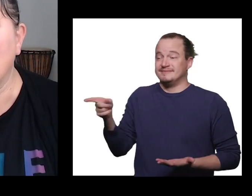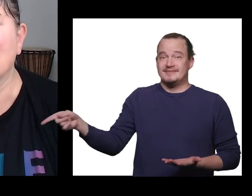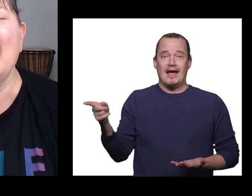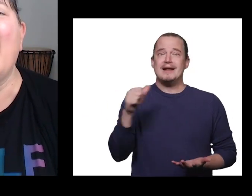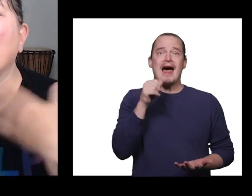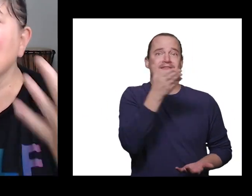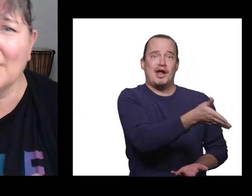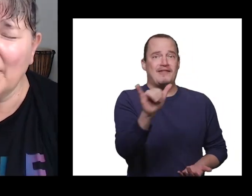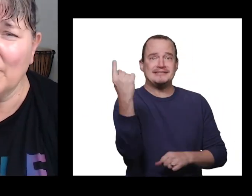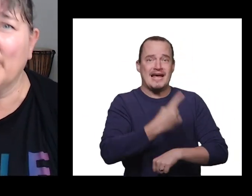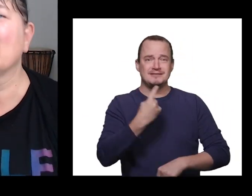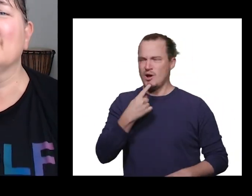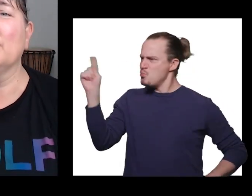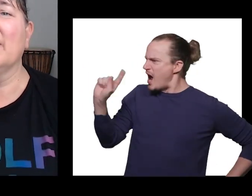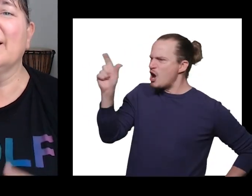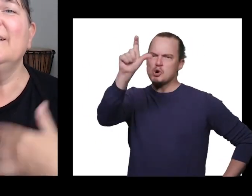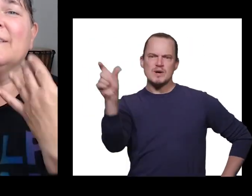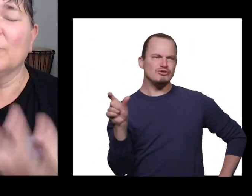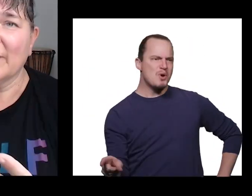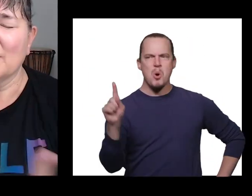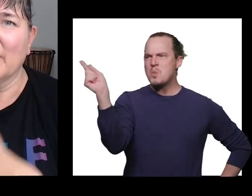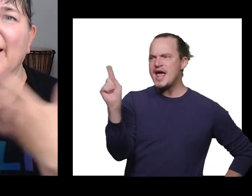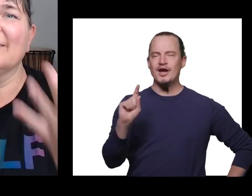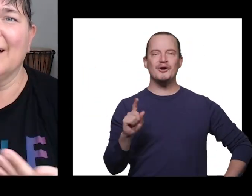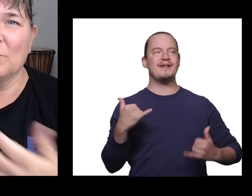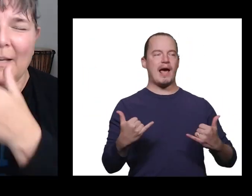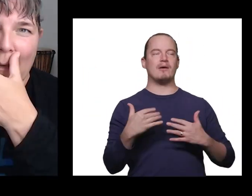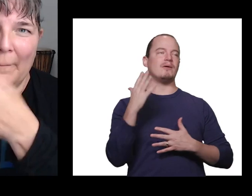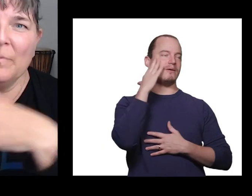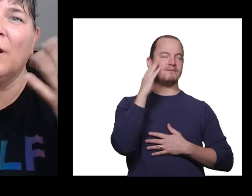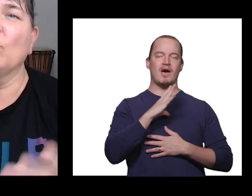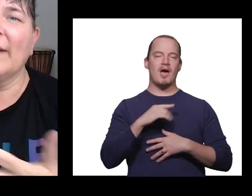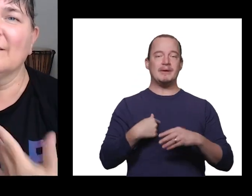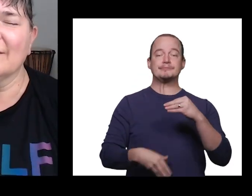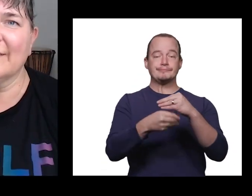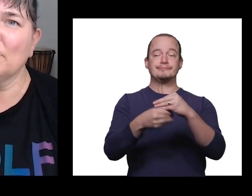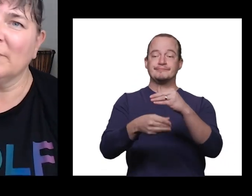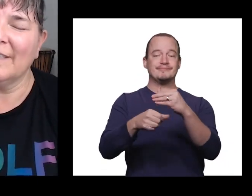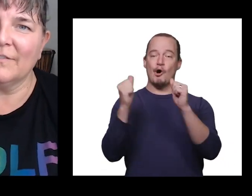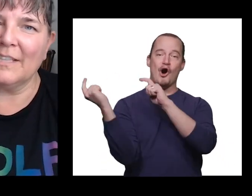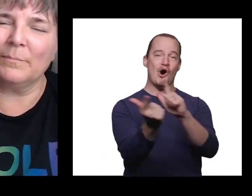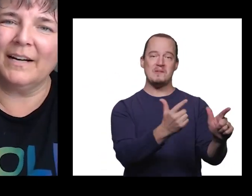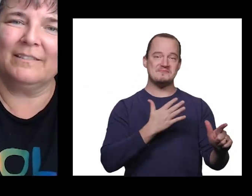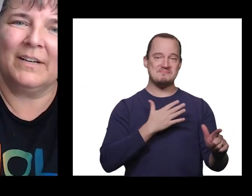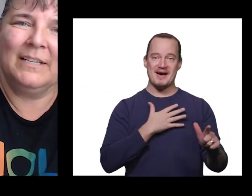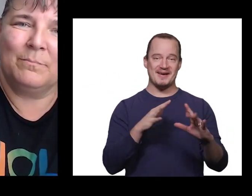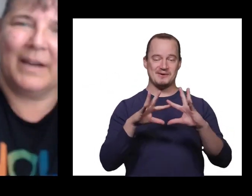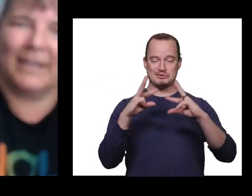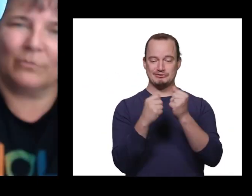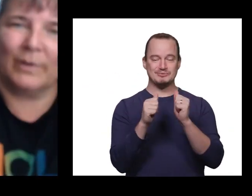to class, asked about Question Mark. So Question Mark has now become a regular staple of some